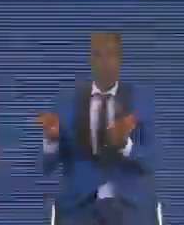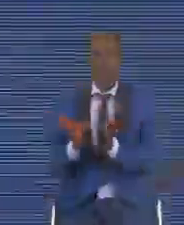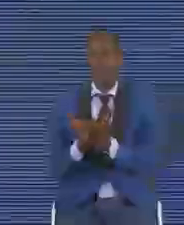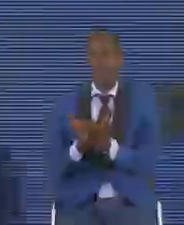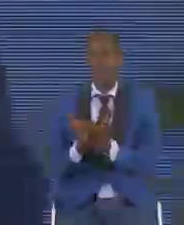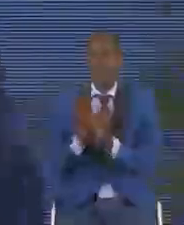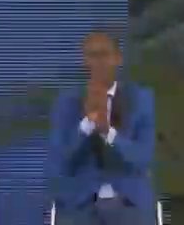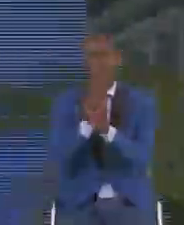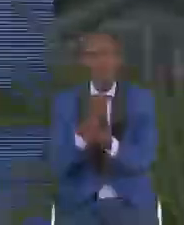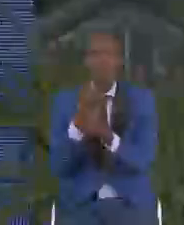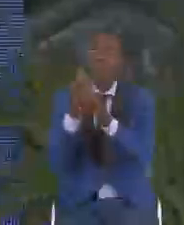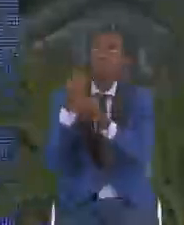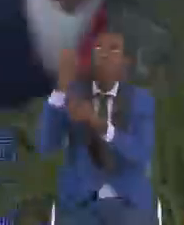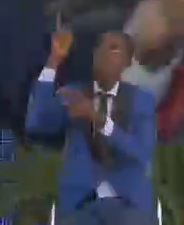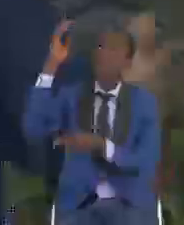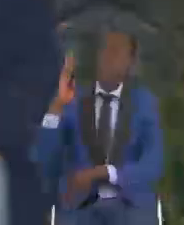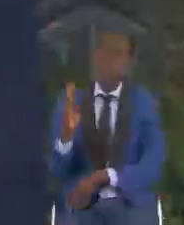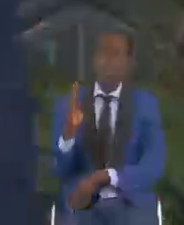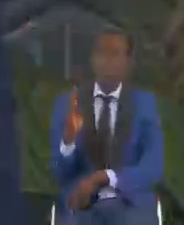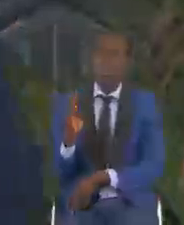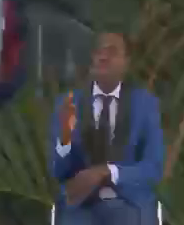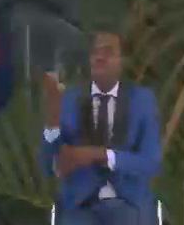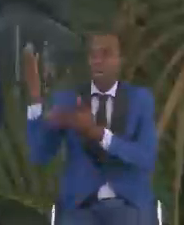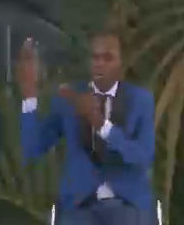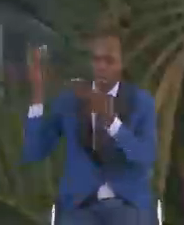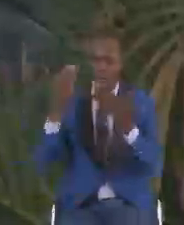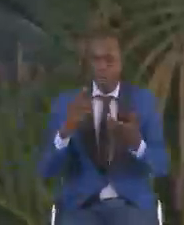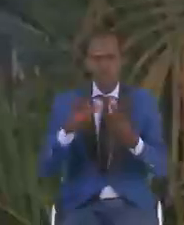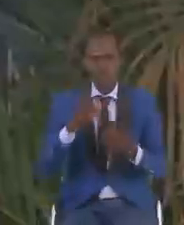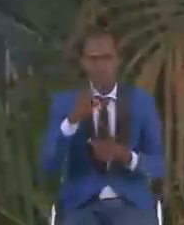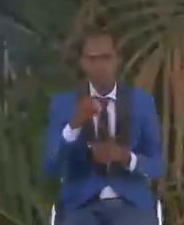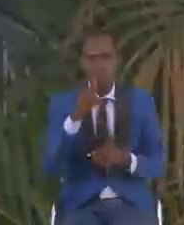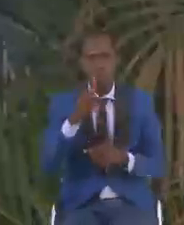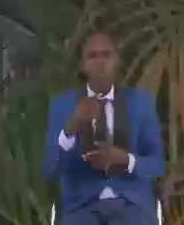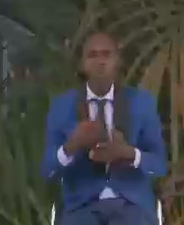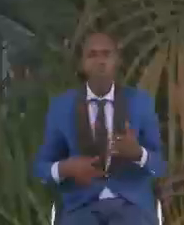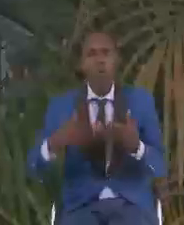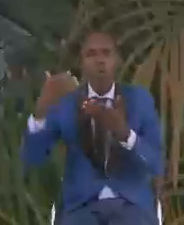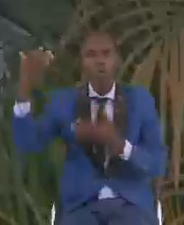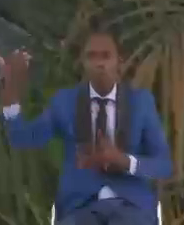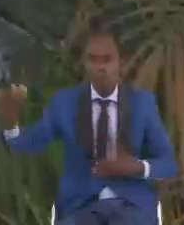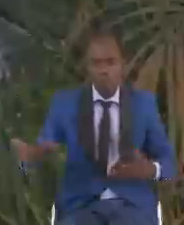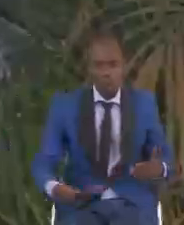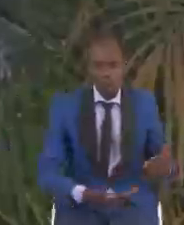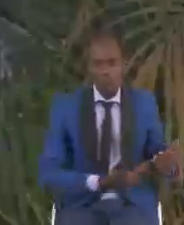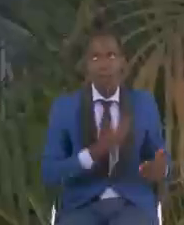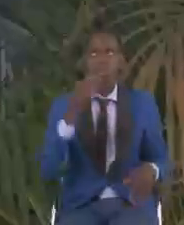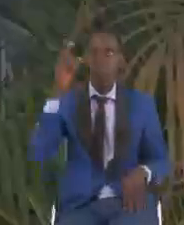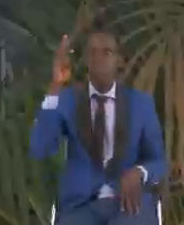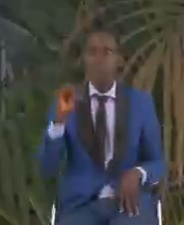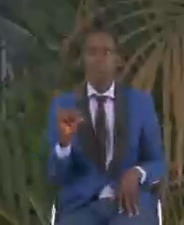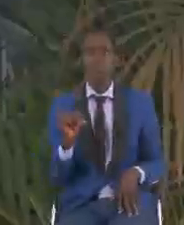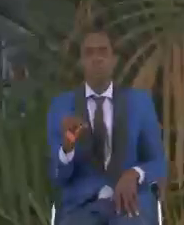Sent from God, has appeared unto you. You welcomed him. Personalize that, make it like a person.